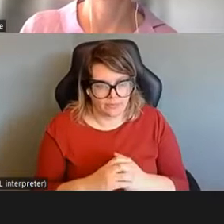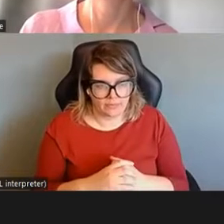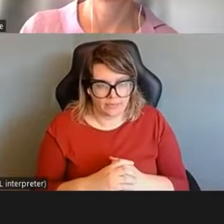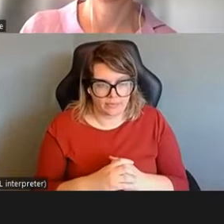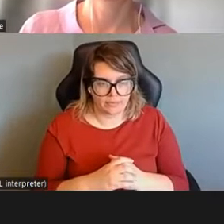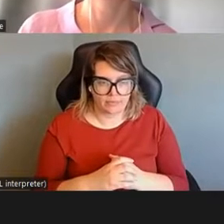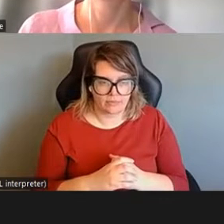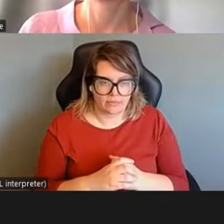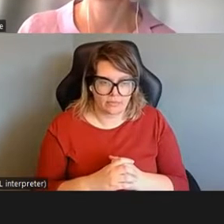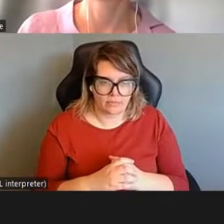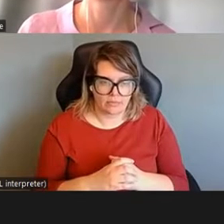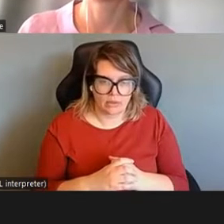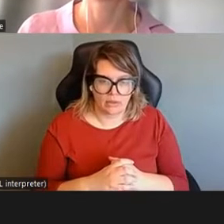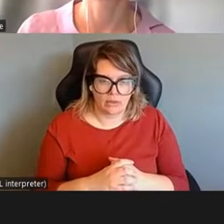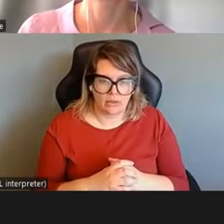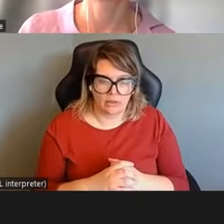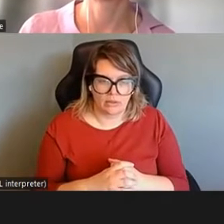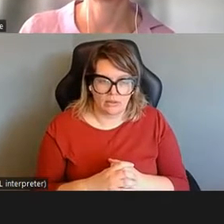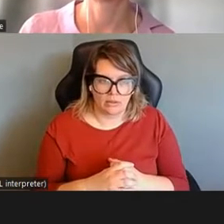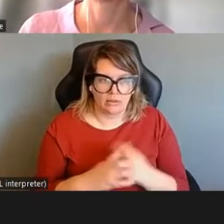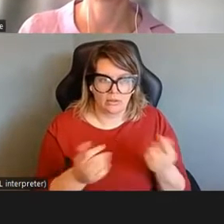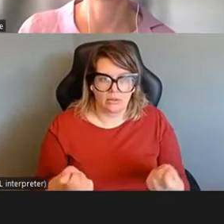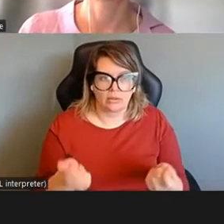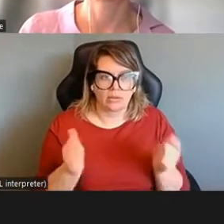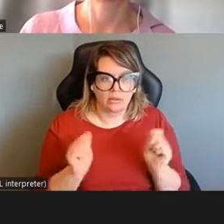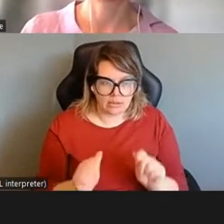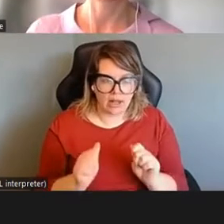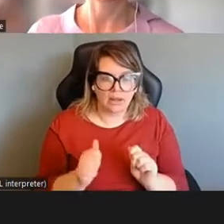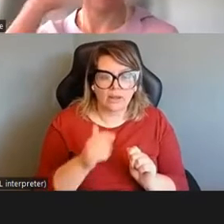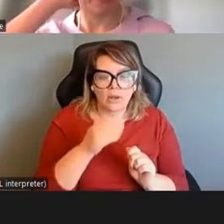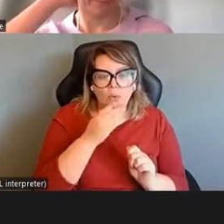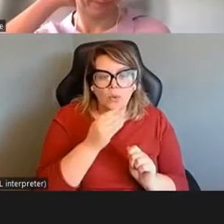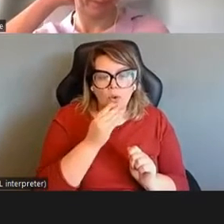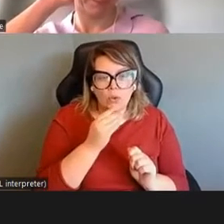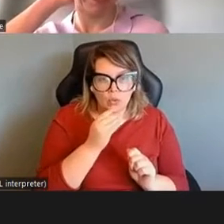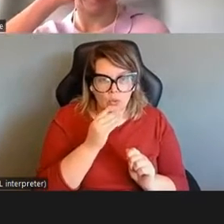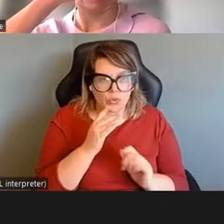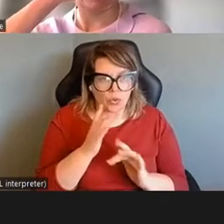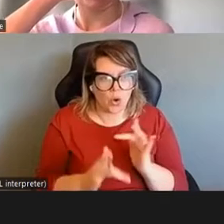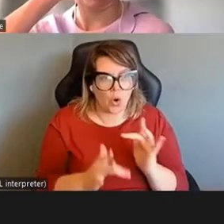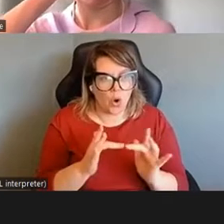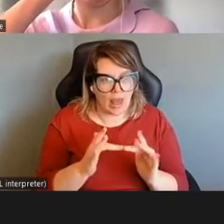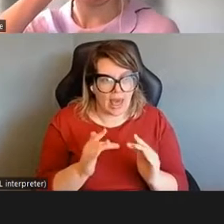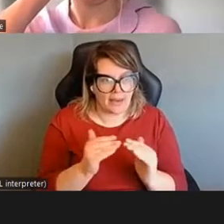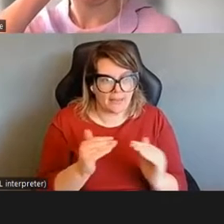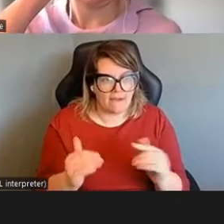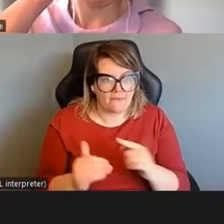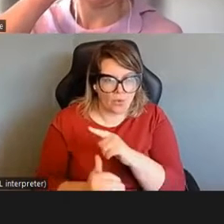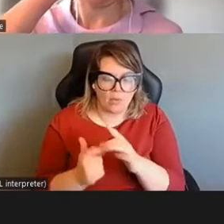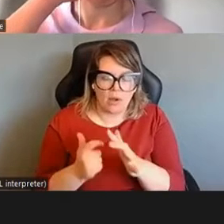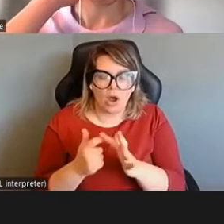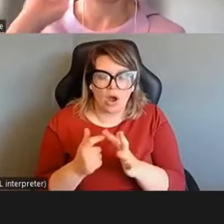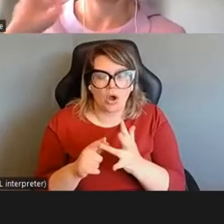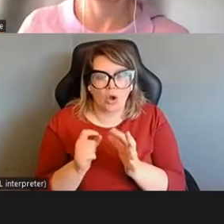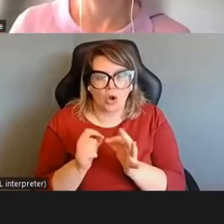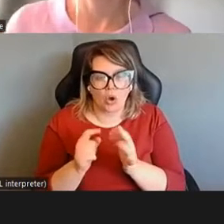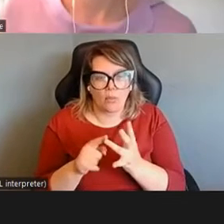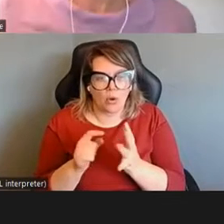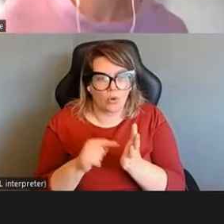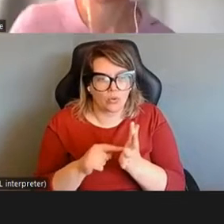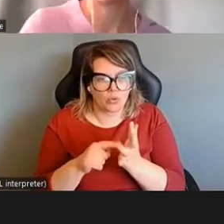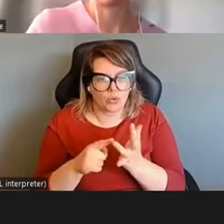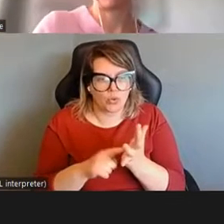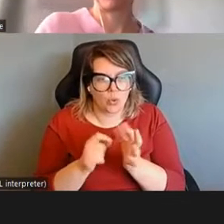Toolbox. So Kobo Toolbox is an online application or platform that allows for really easy survey